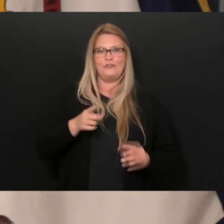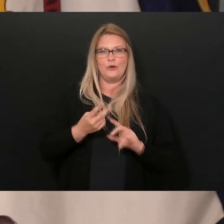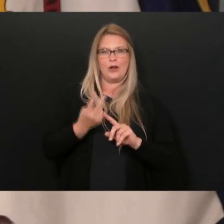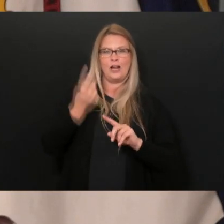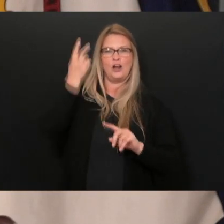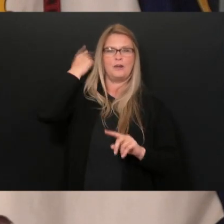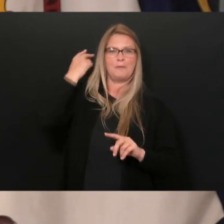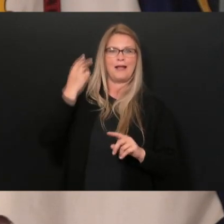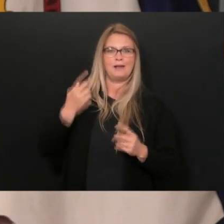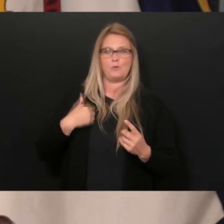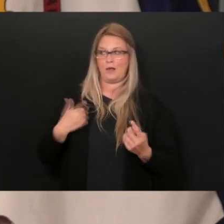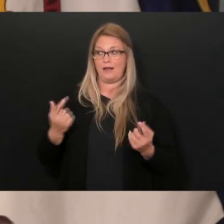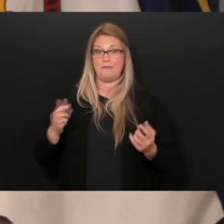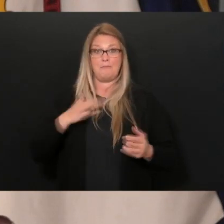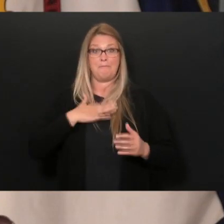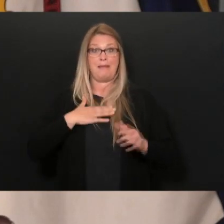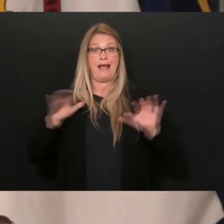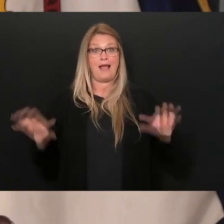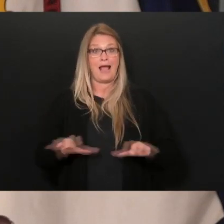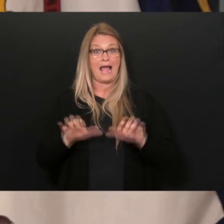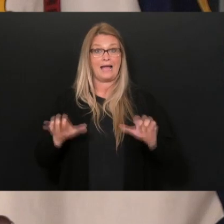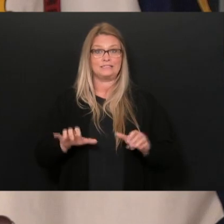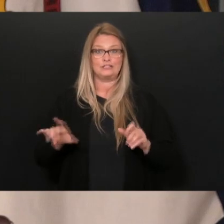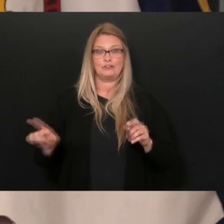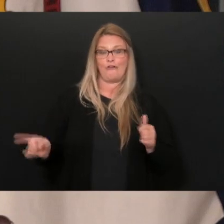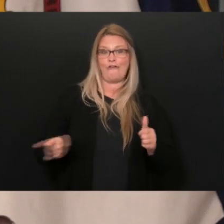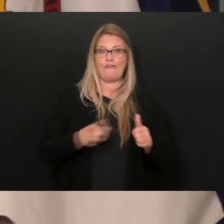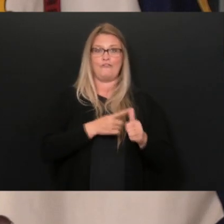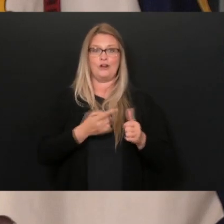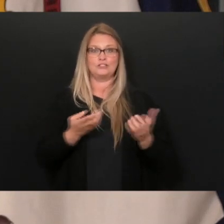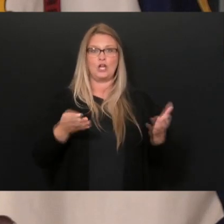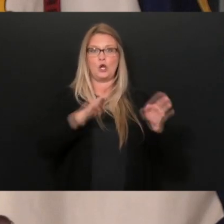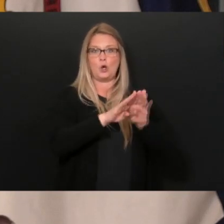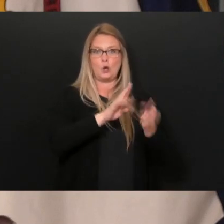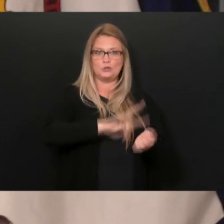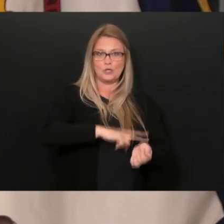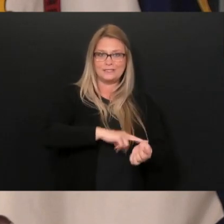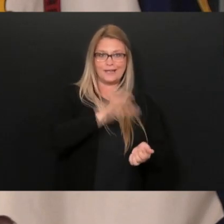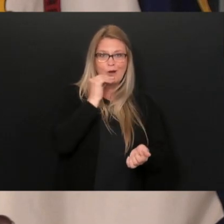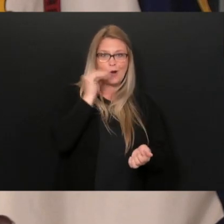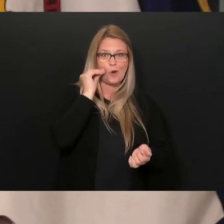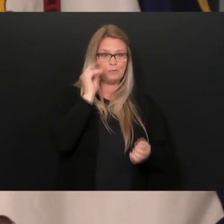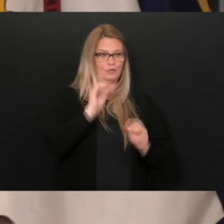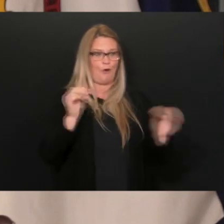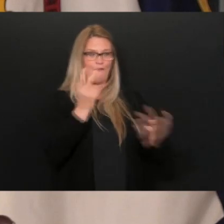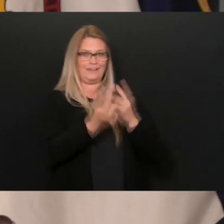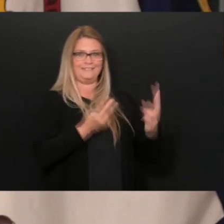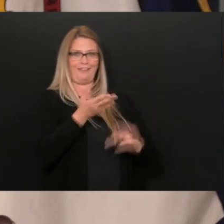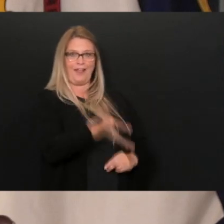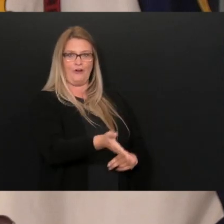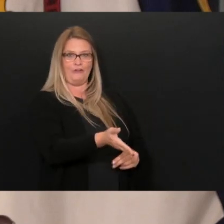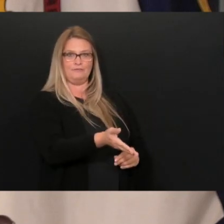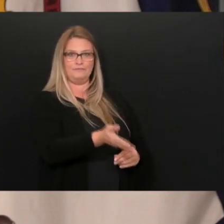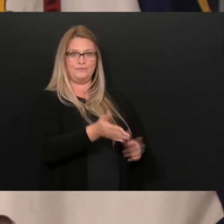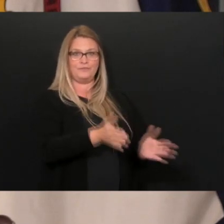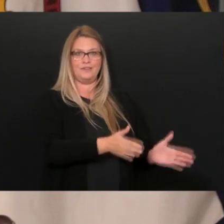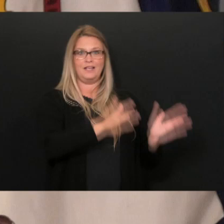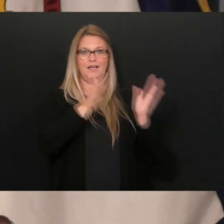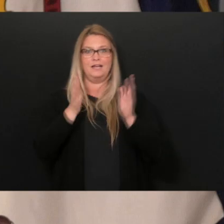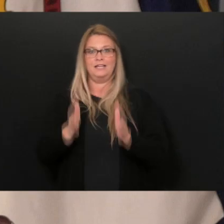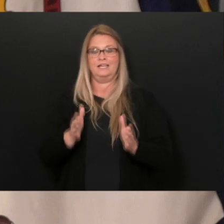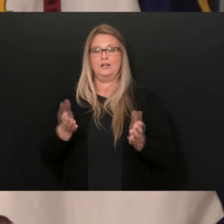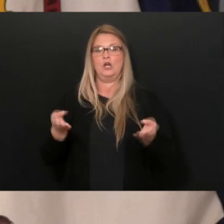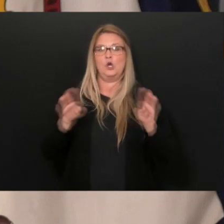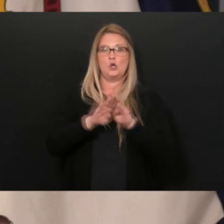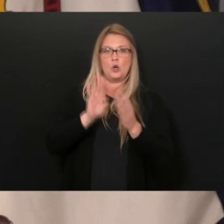what we did, you know, we first closed the nursing homes to visitation. The next thing, we closed our